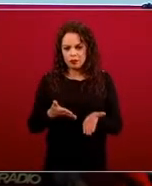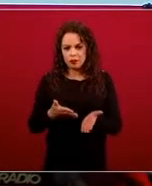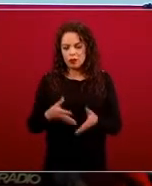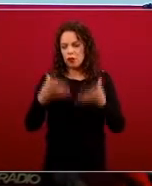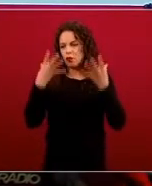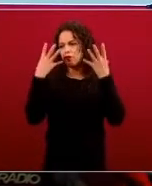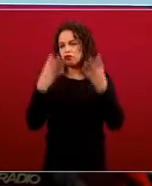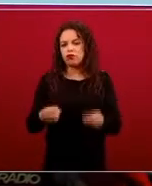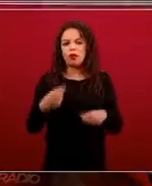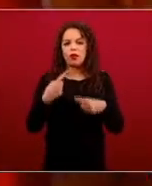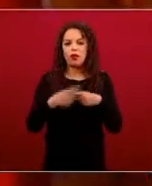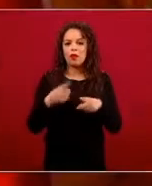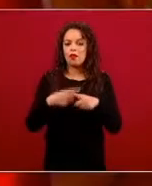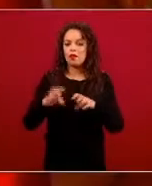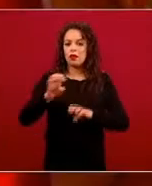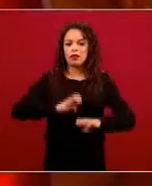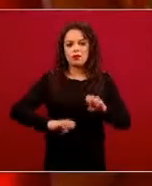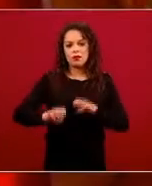Received support.